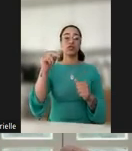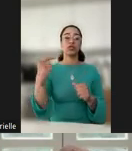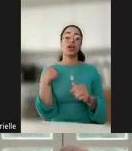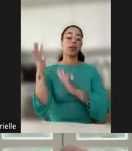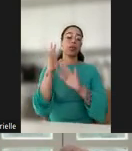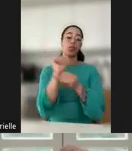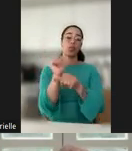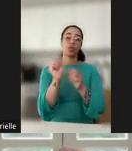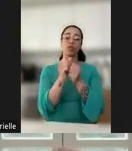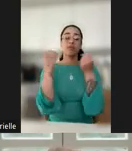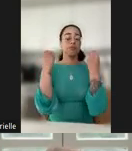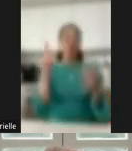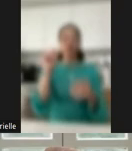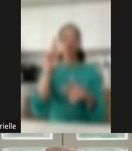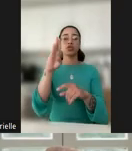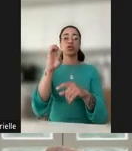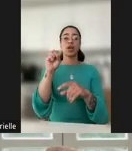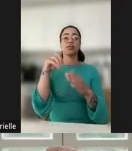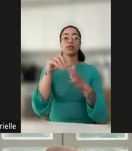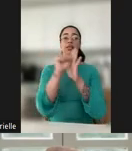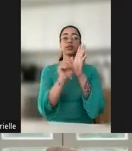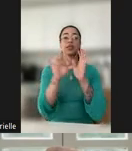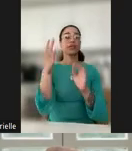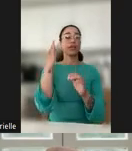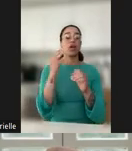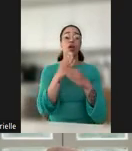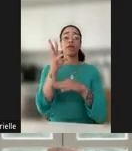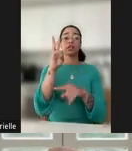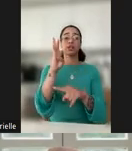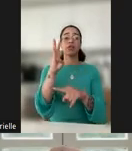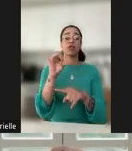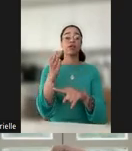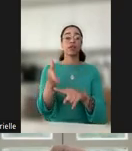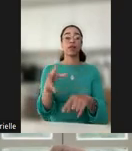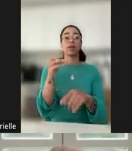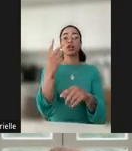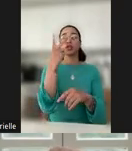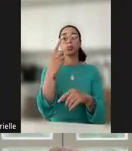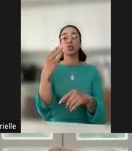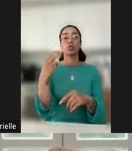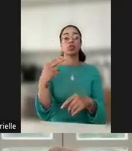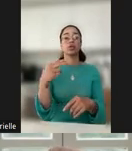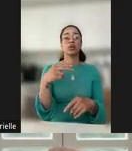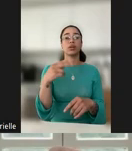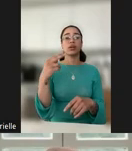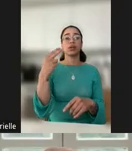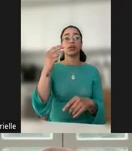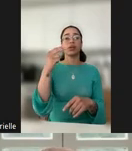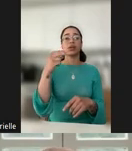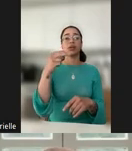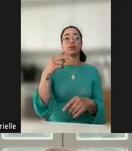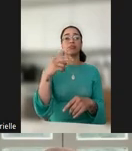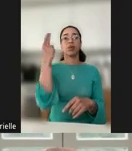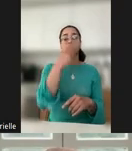tribes in the state of California, over 60 of them, and also 2 Native Hawaiian organizations. And I really